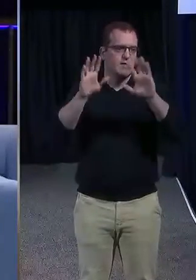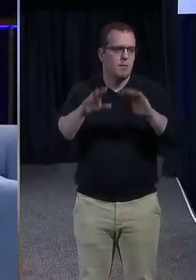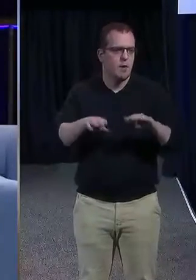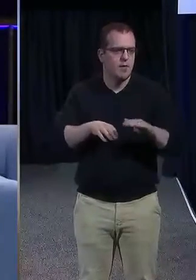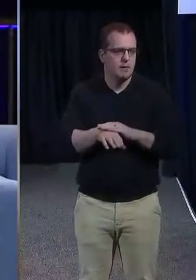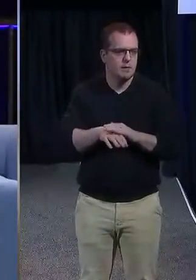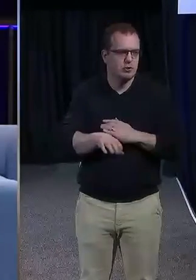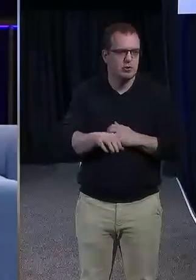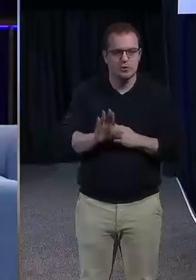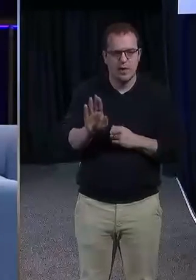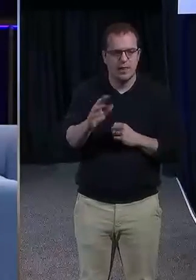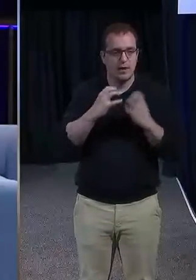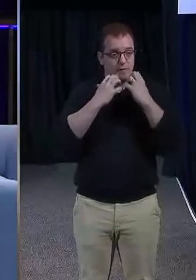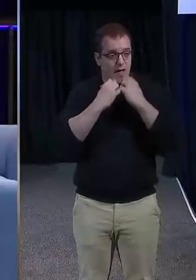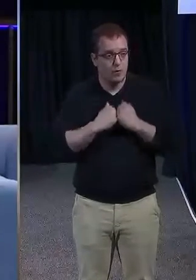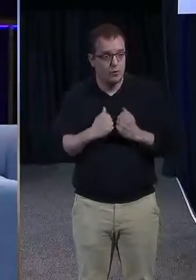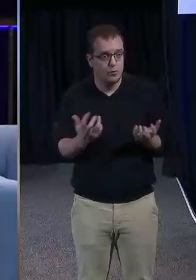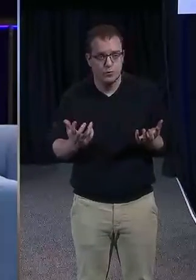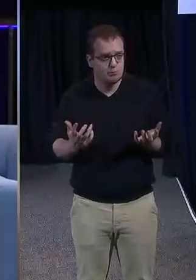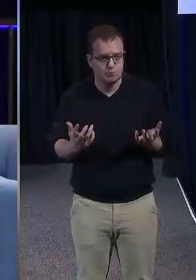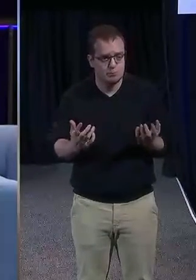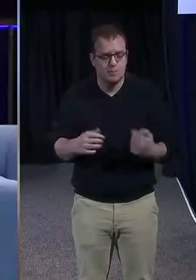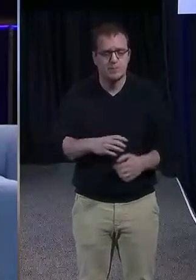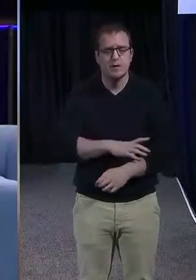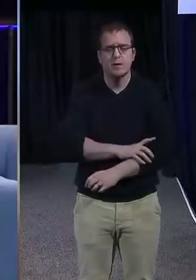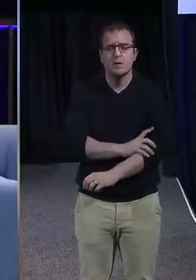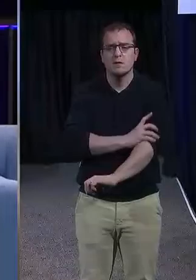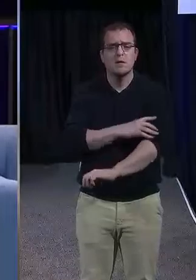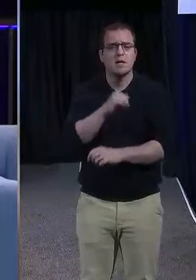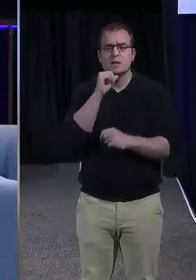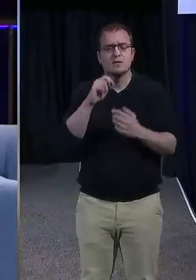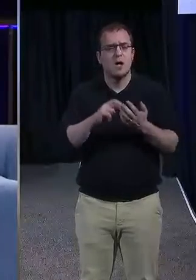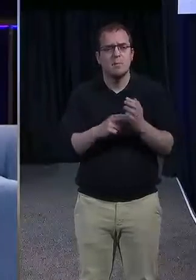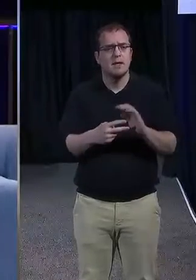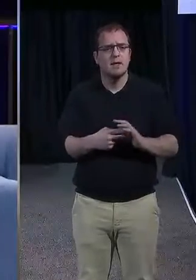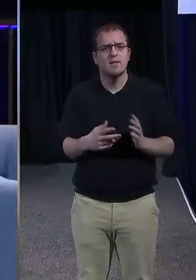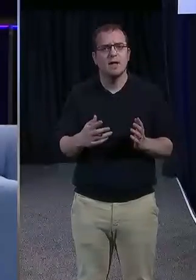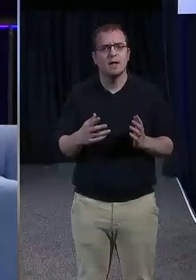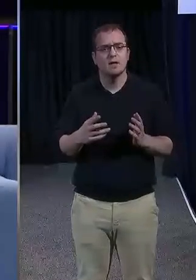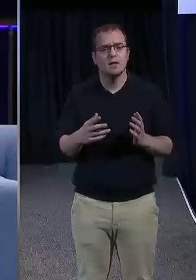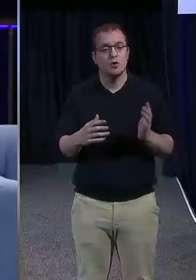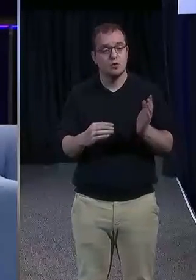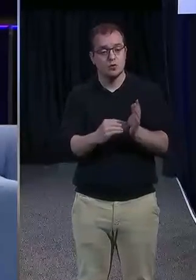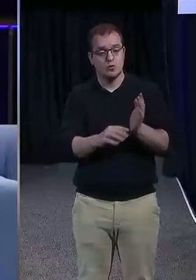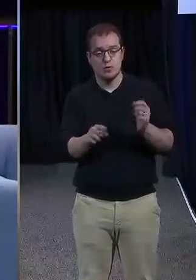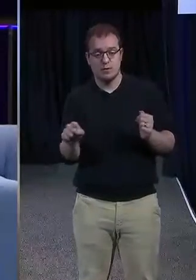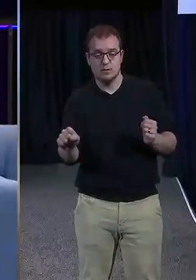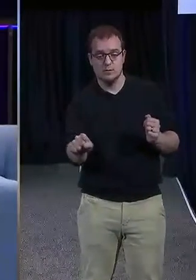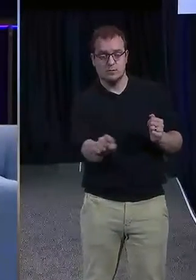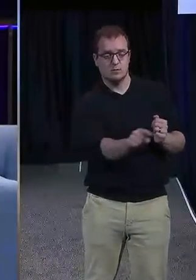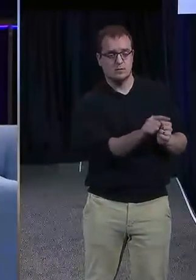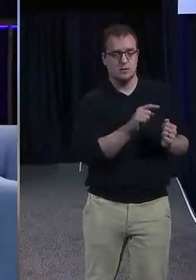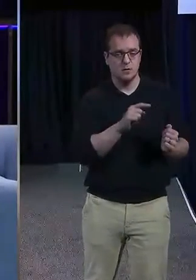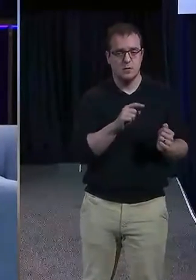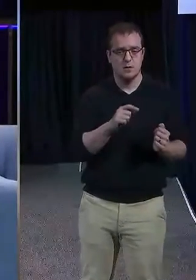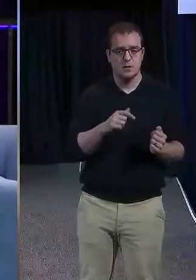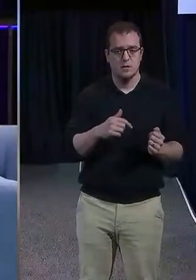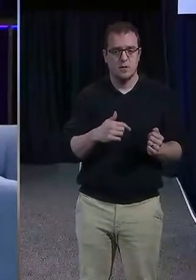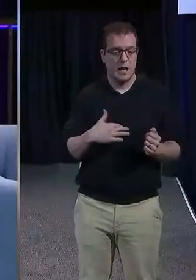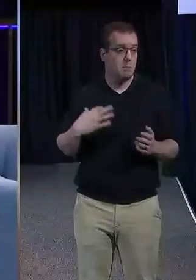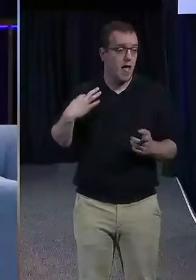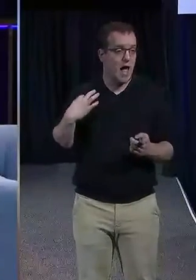on their values, and it does not mean that the students that would be